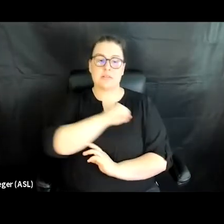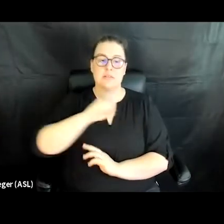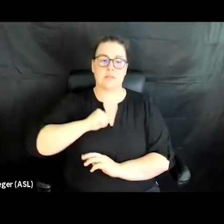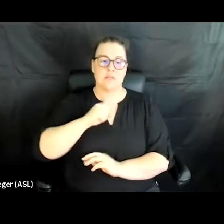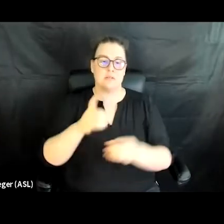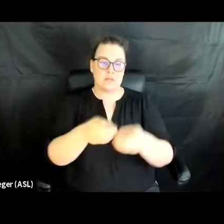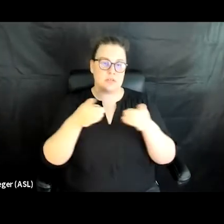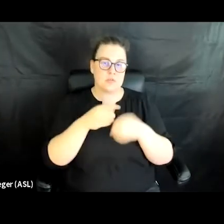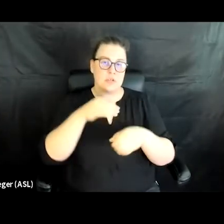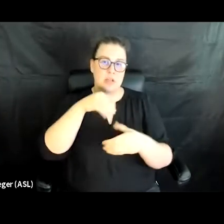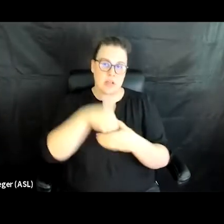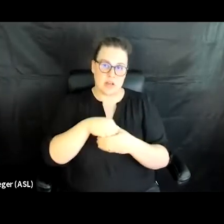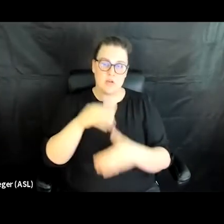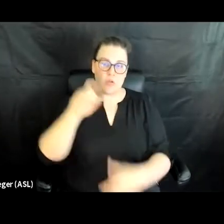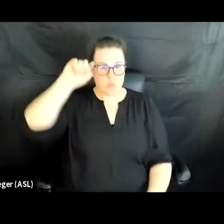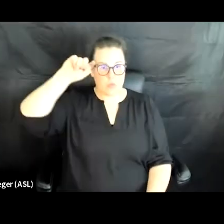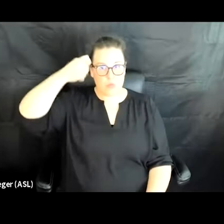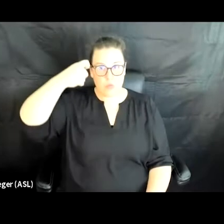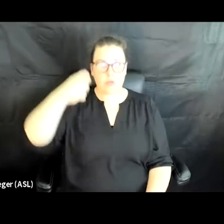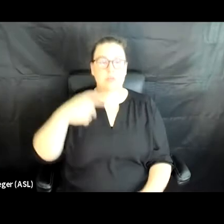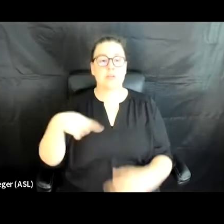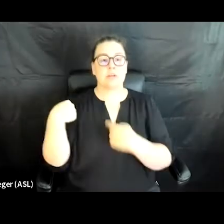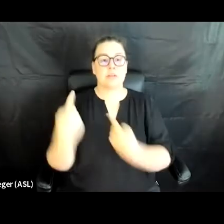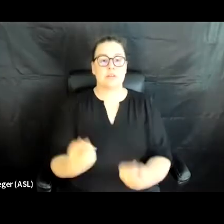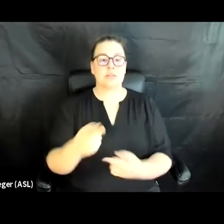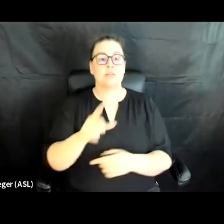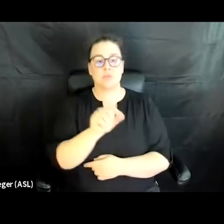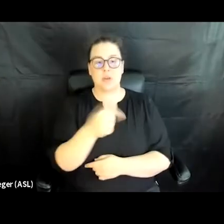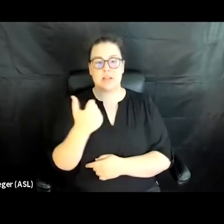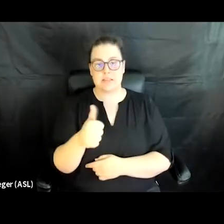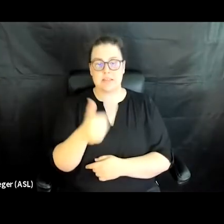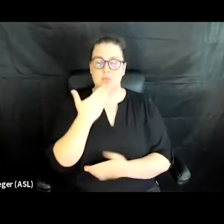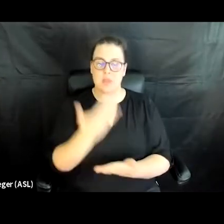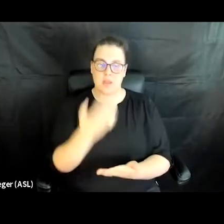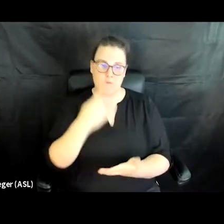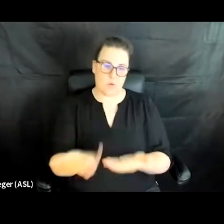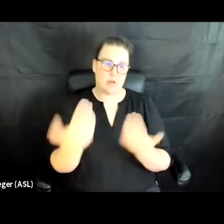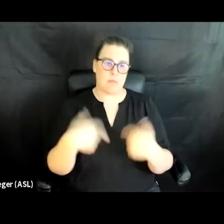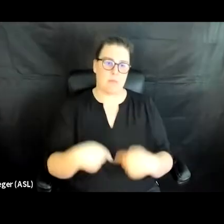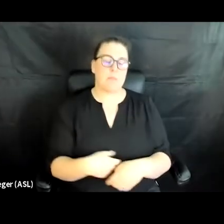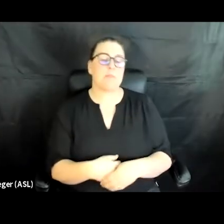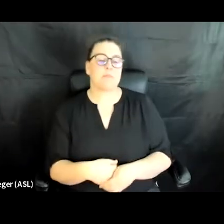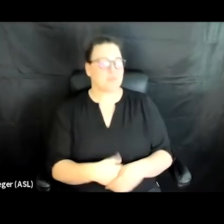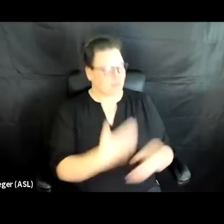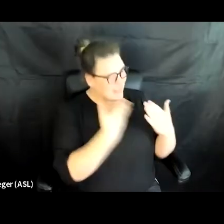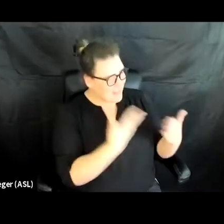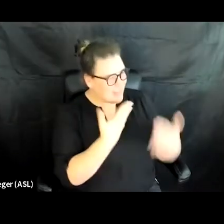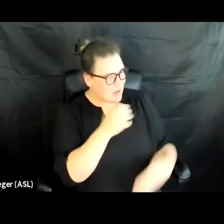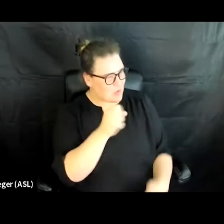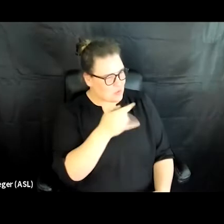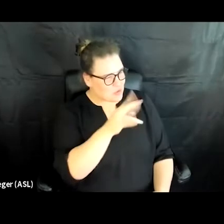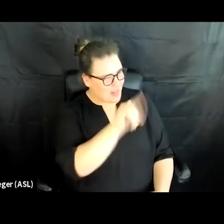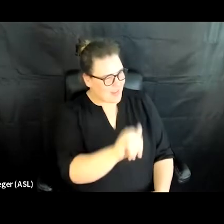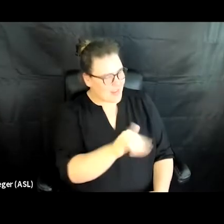proudly I might add, since 2010. Thanks, Senator Rivera, for joining us. Thank you so much, Shirley. And again,